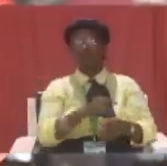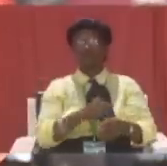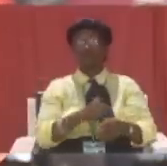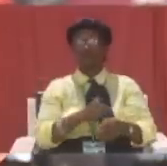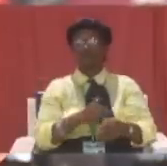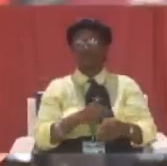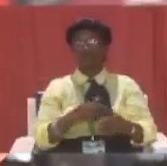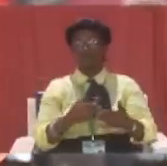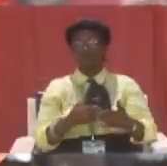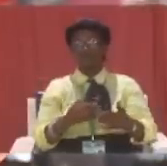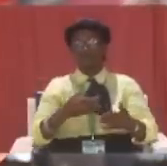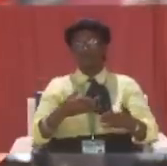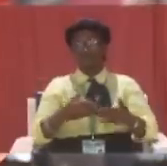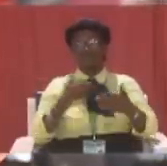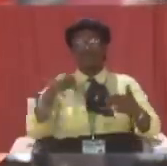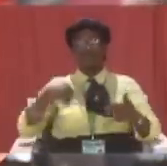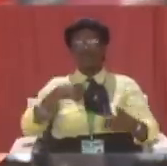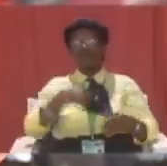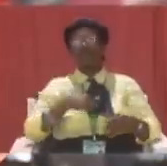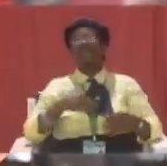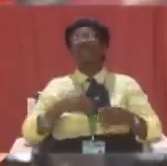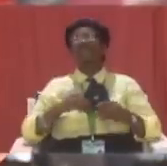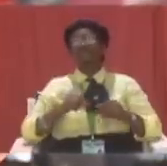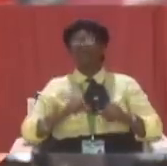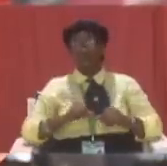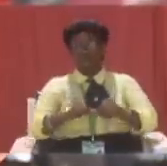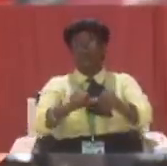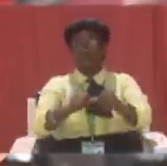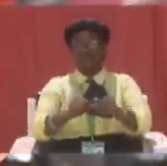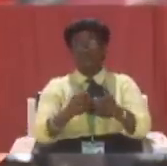now. You can begin to go.